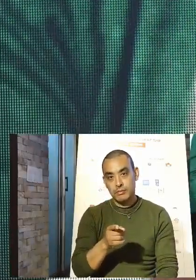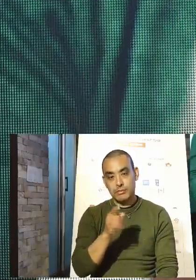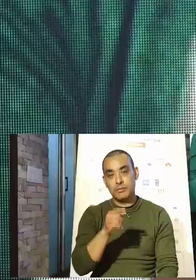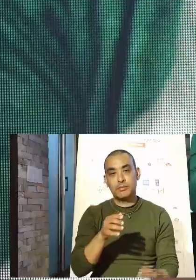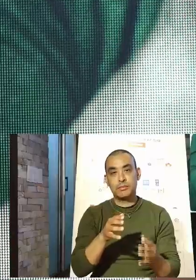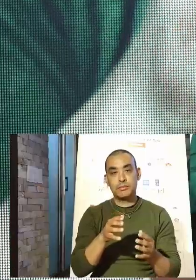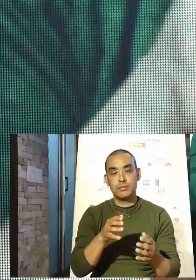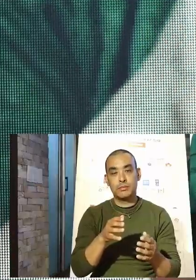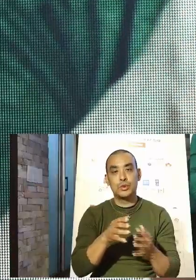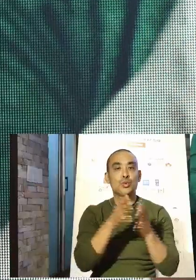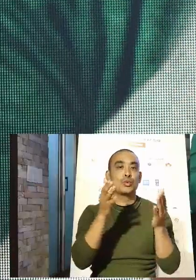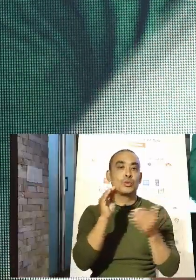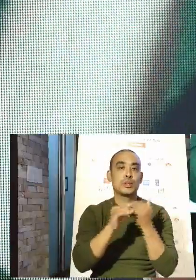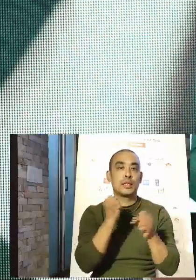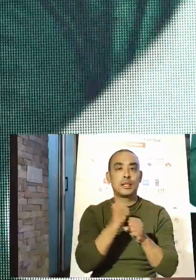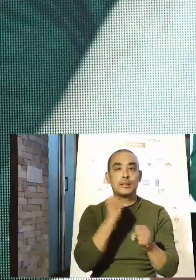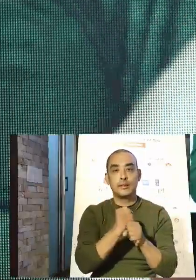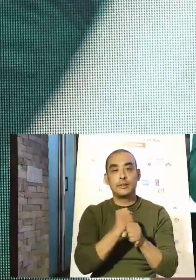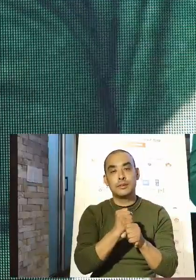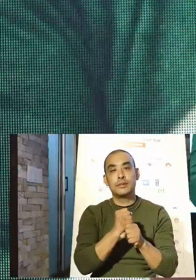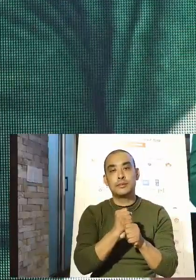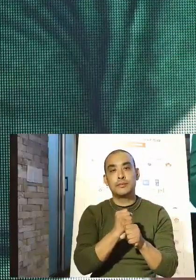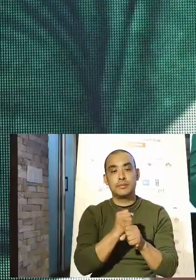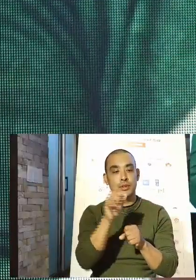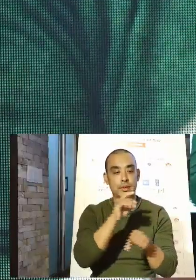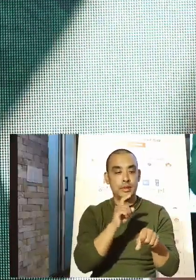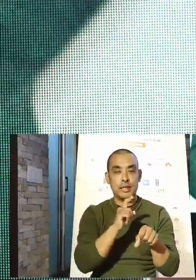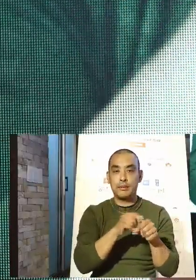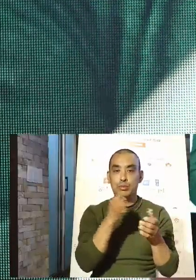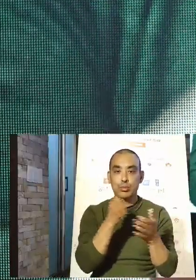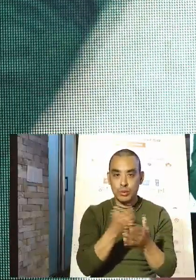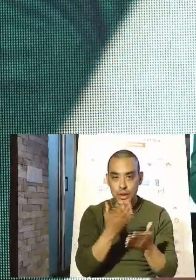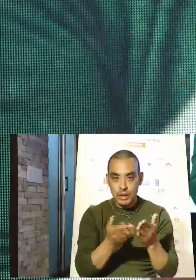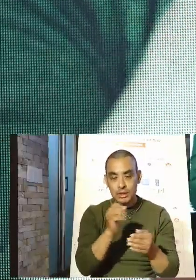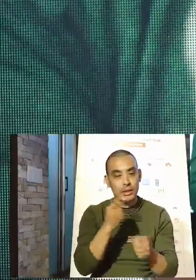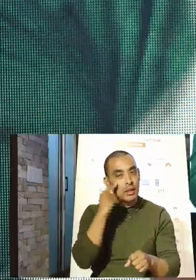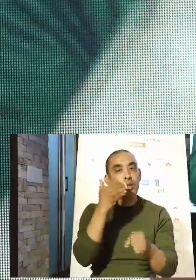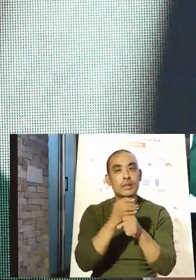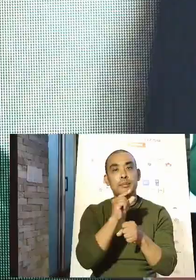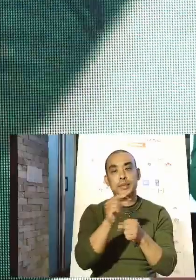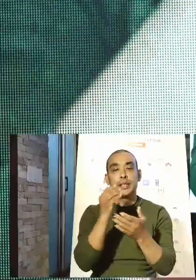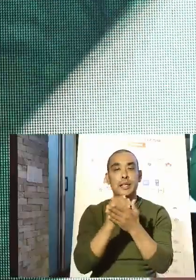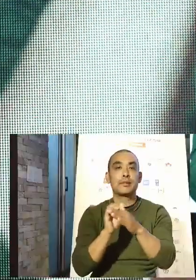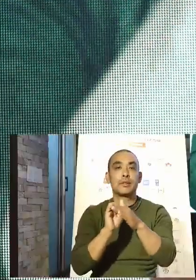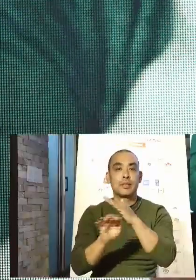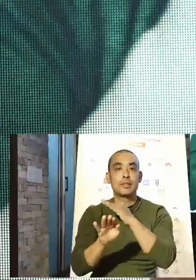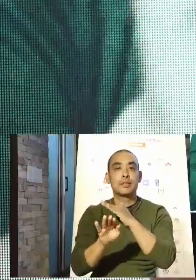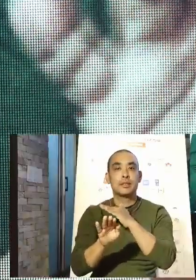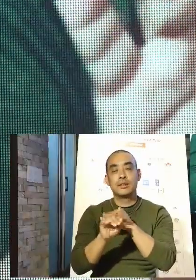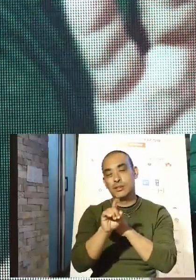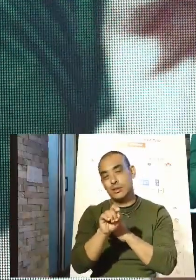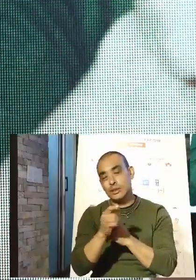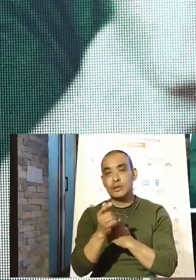because they will be in that age group for not a very long time, and we are targeting all this program for them,